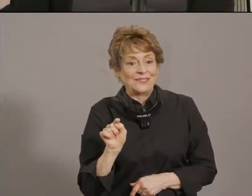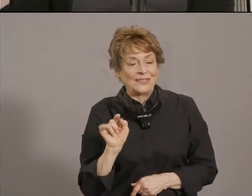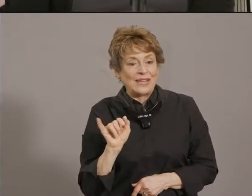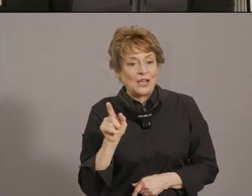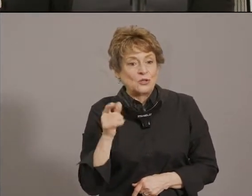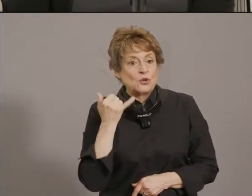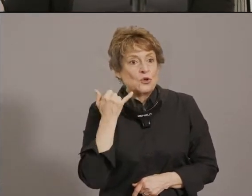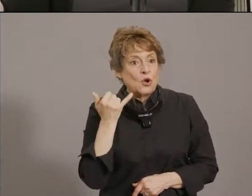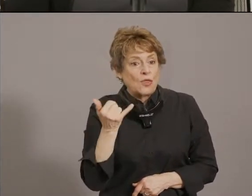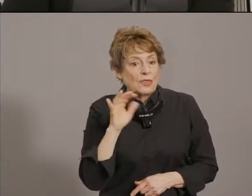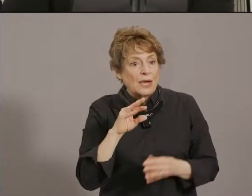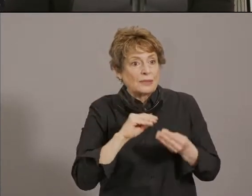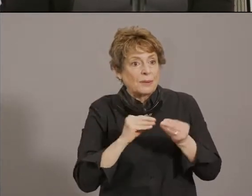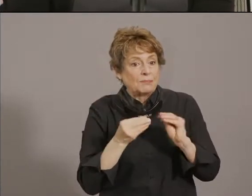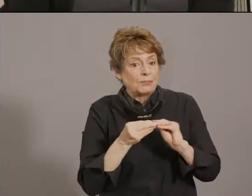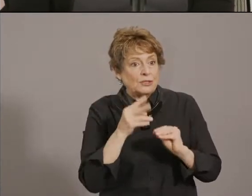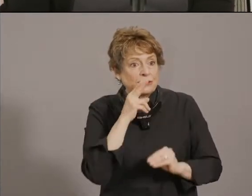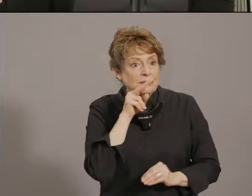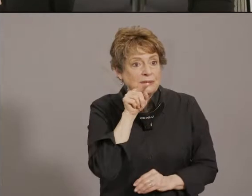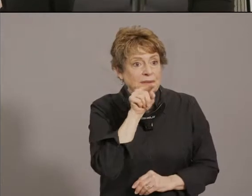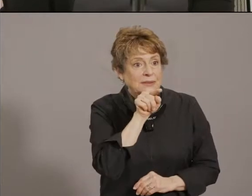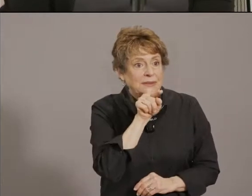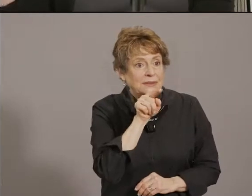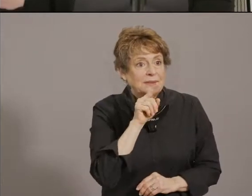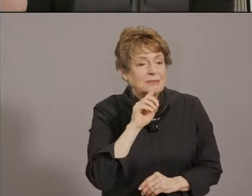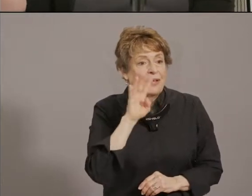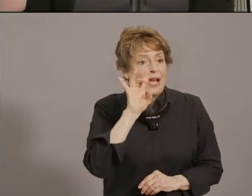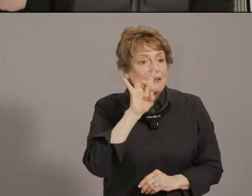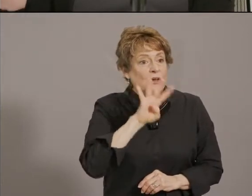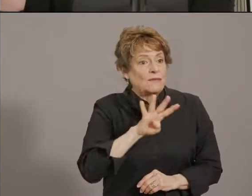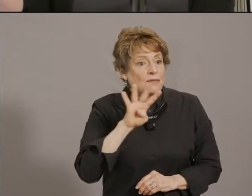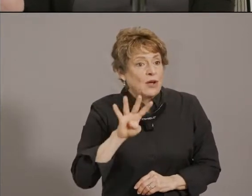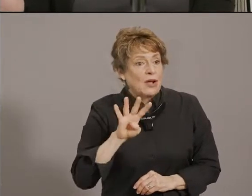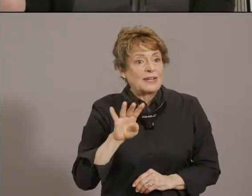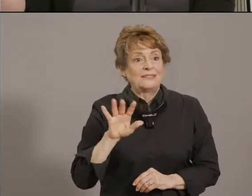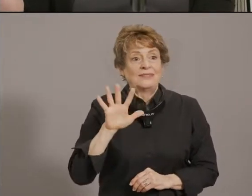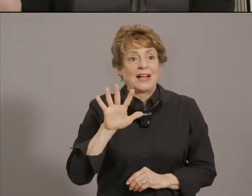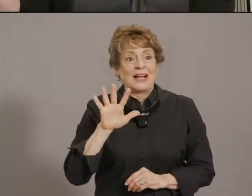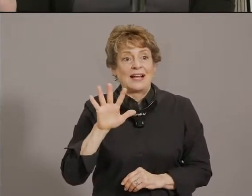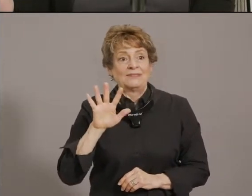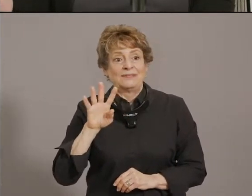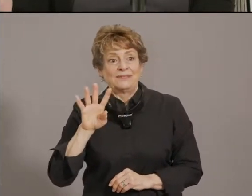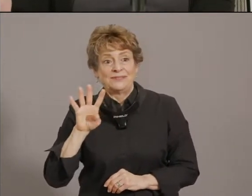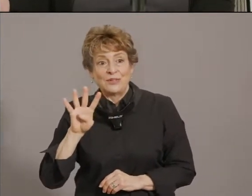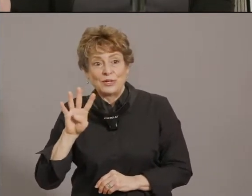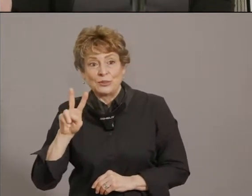1-844-542-8201, and that will connect you with somebody that can assist with scheduling. Again, that